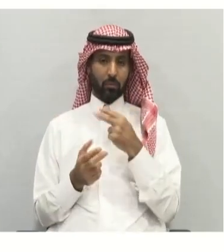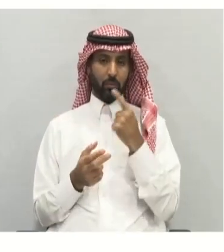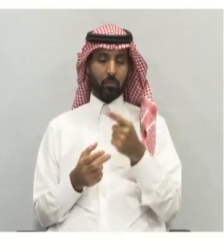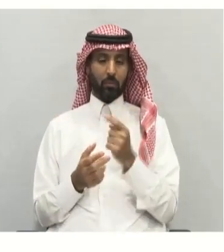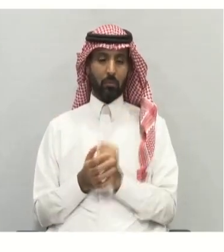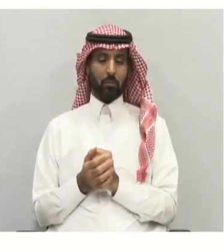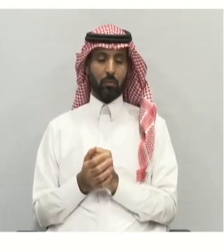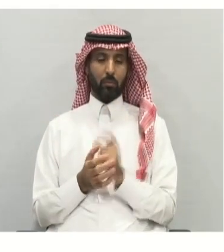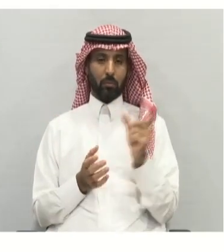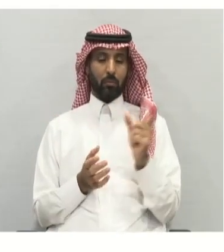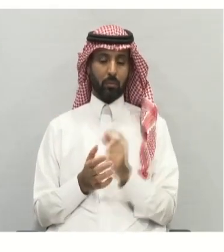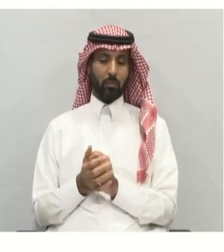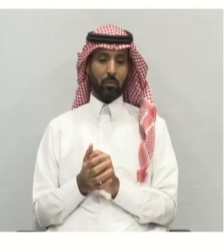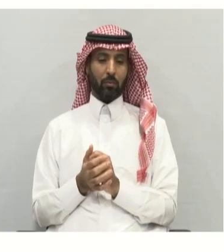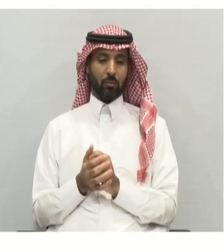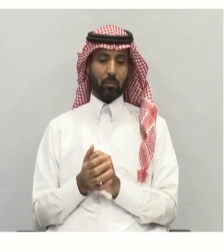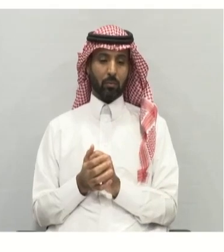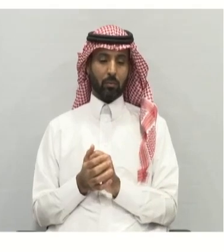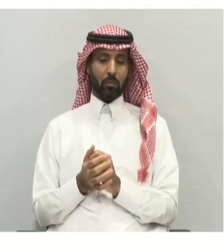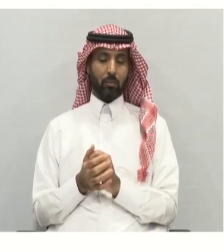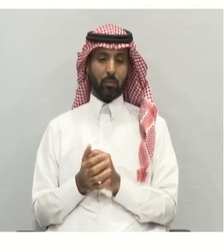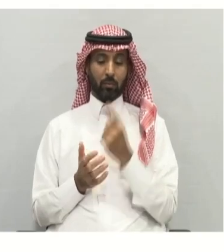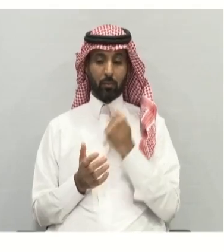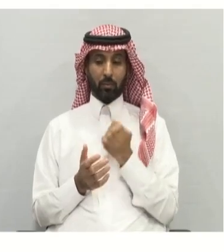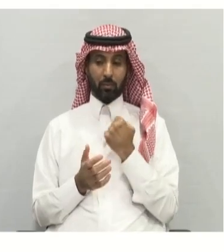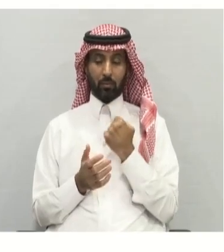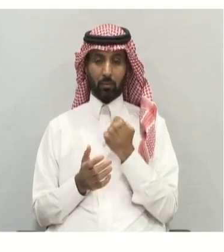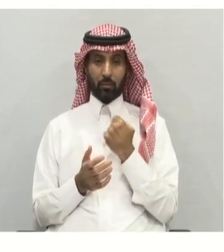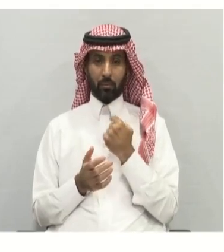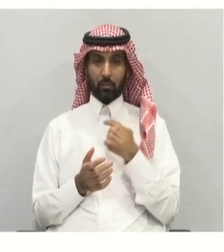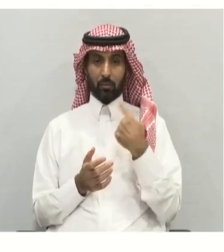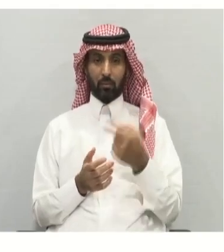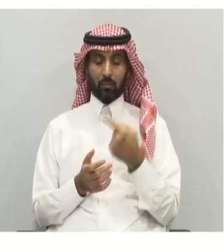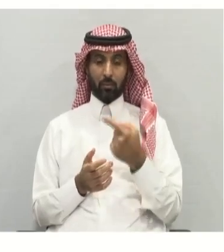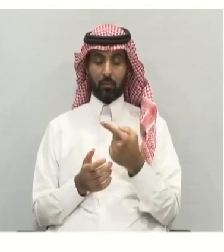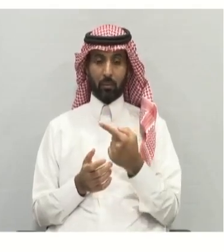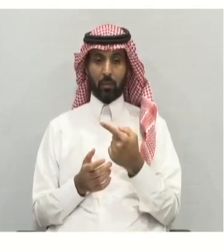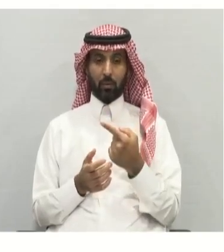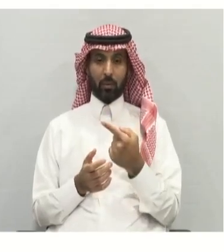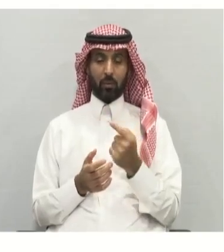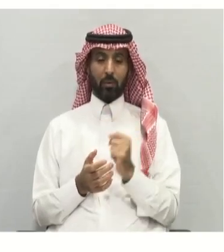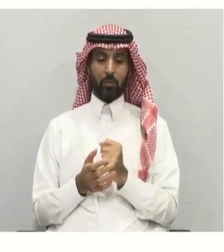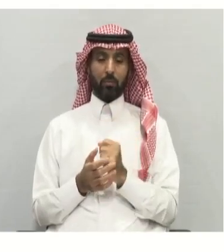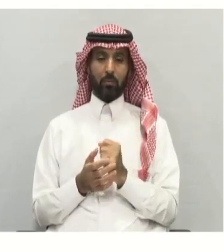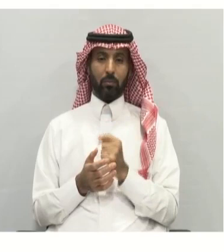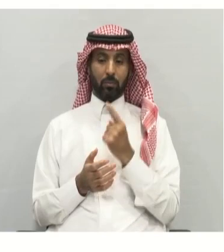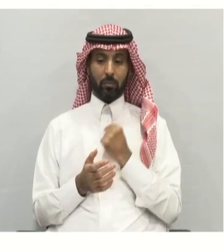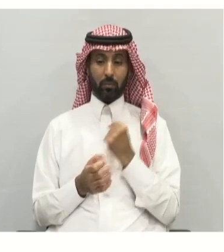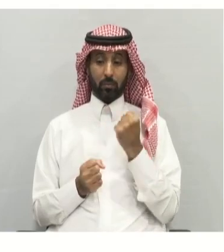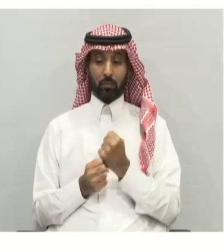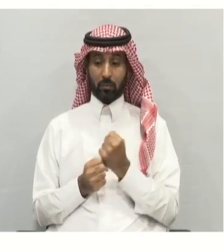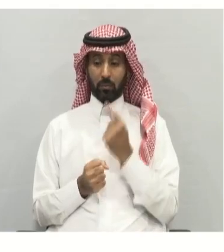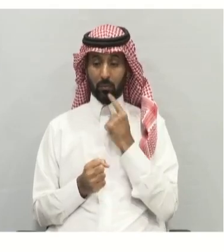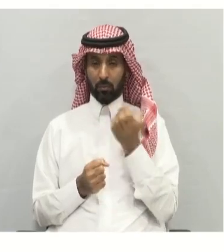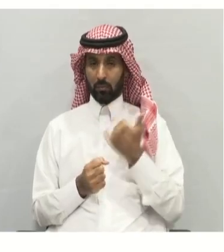that we use need when we're talking about something that we need, something that